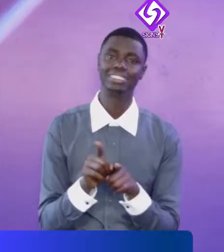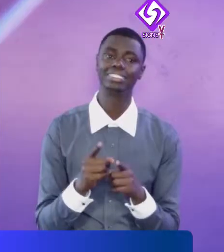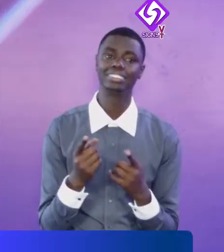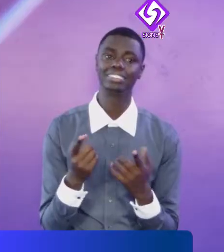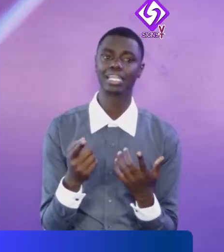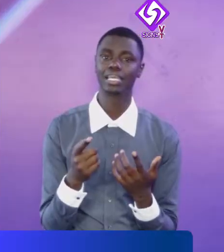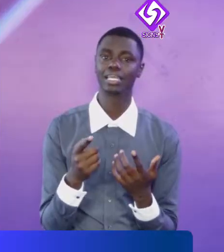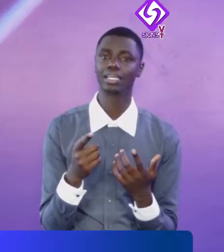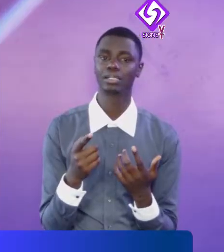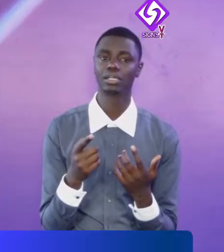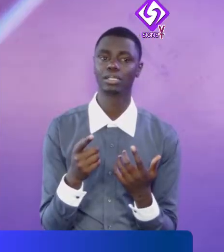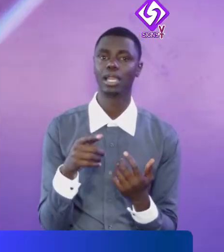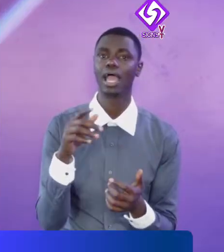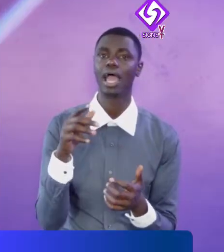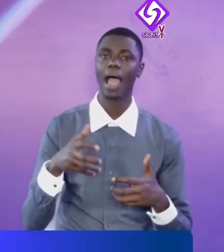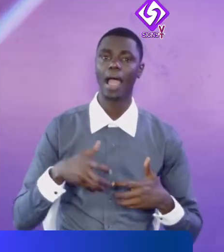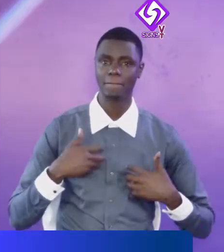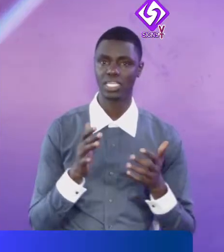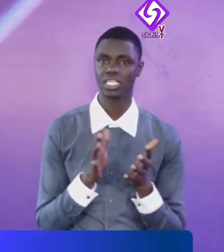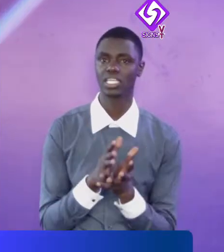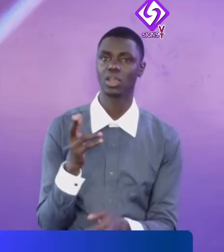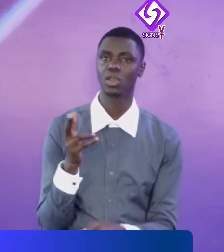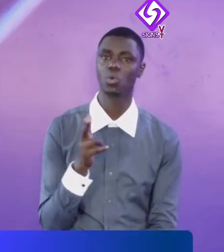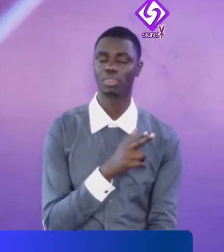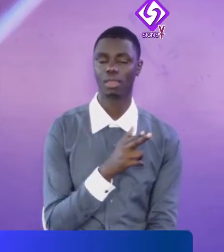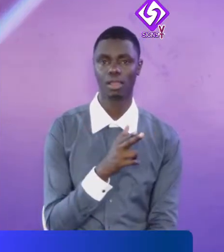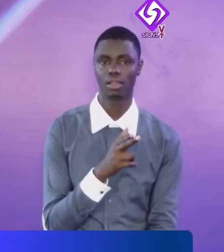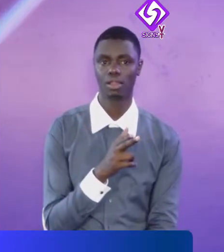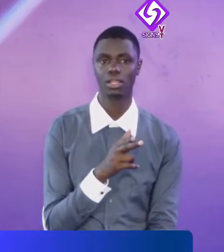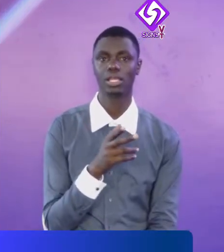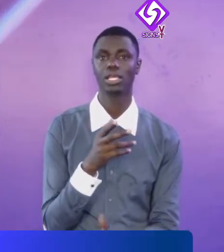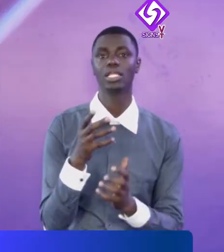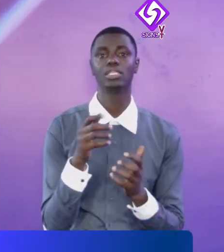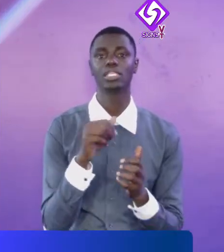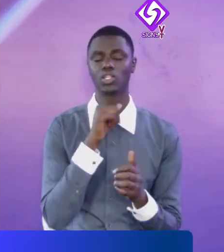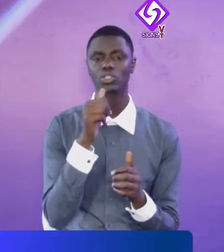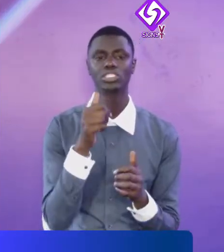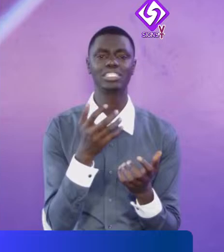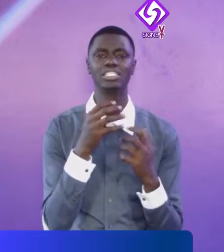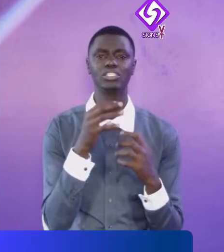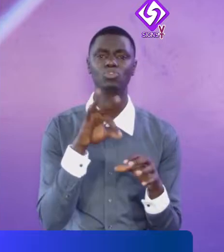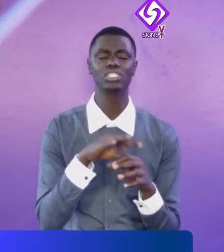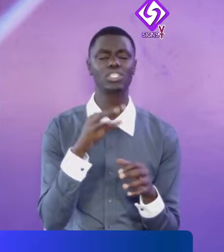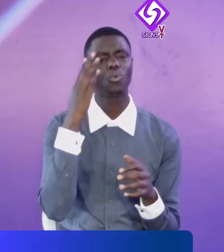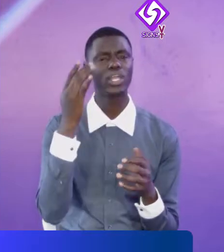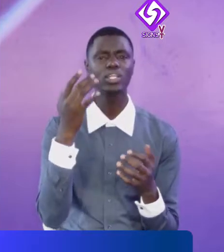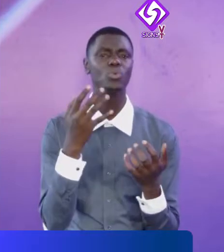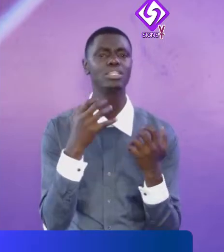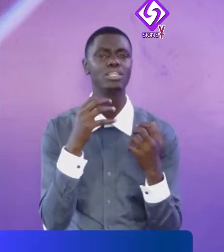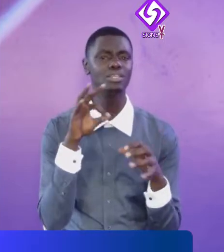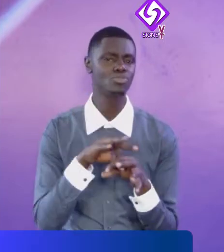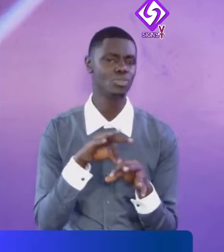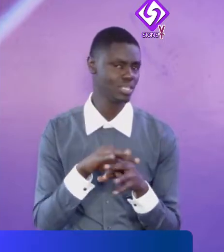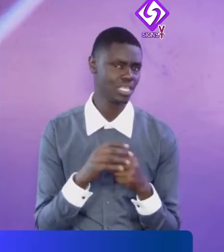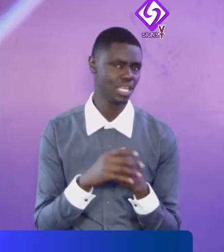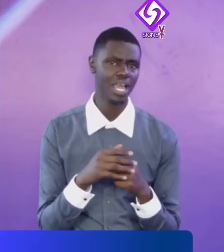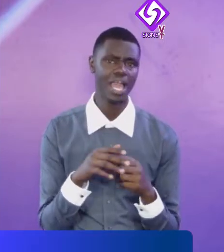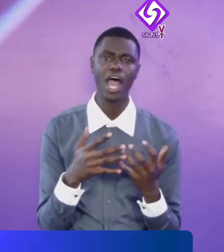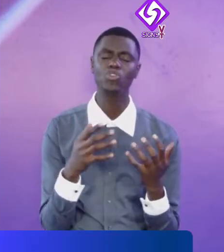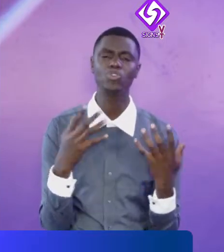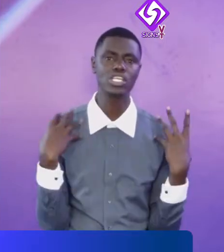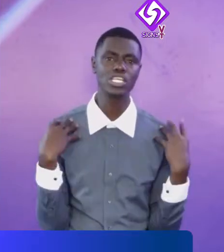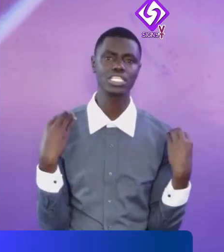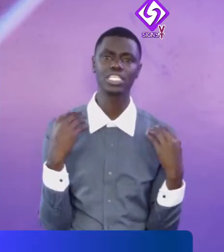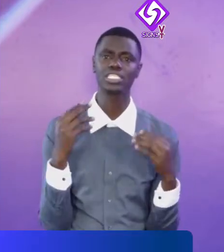gun, isn't it? And also they don't see the need to register because they're not being told, why do you need to register? How do you exercise your